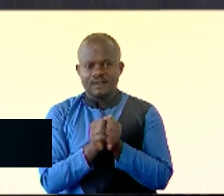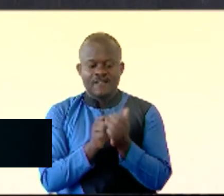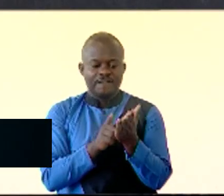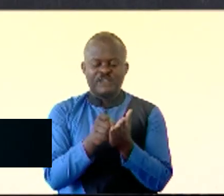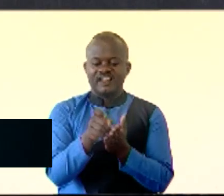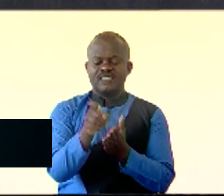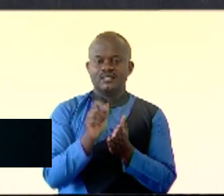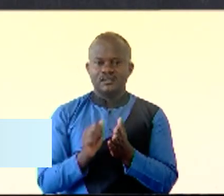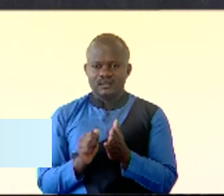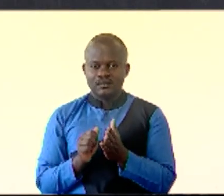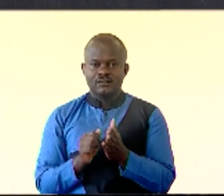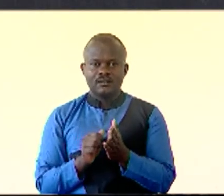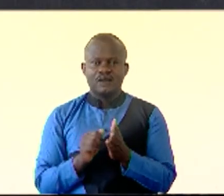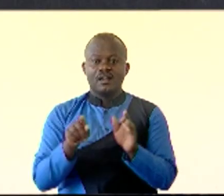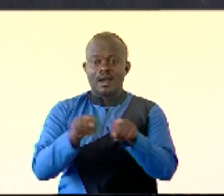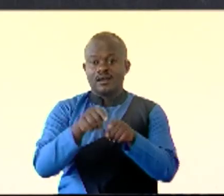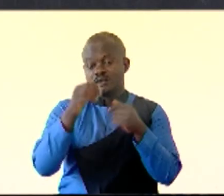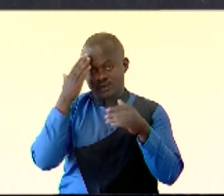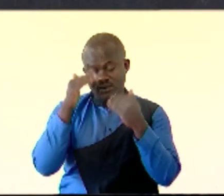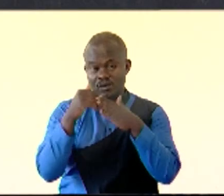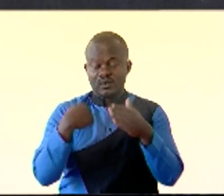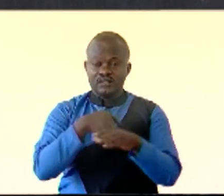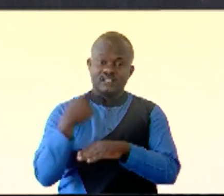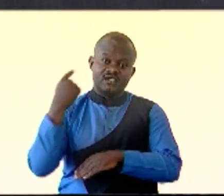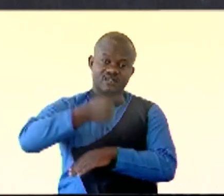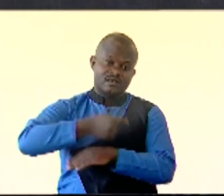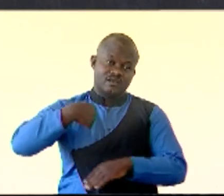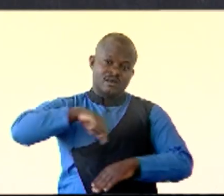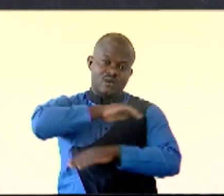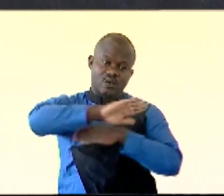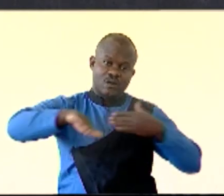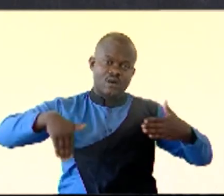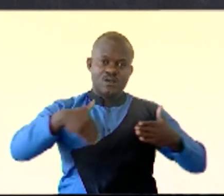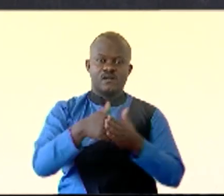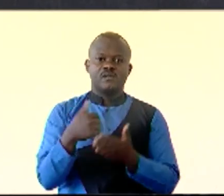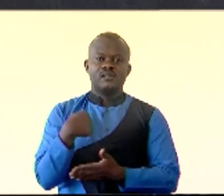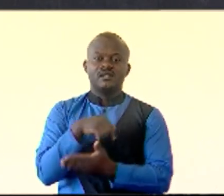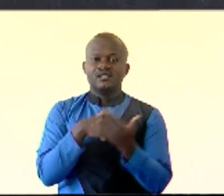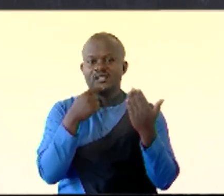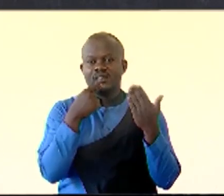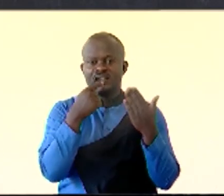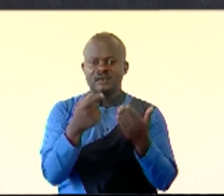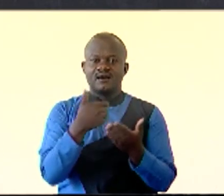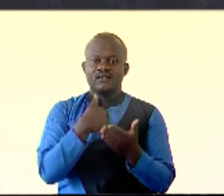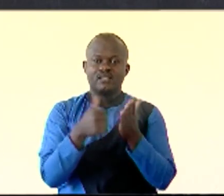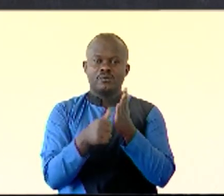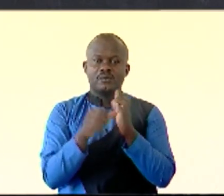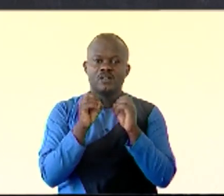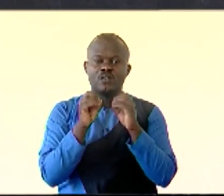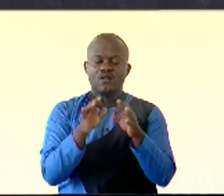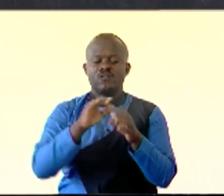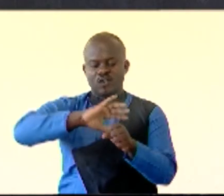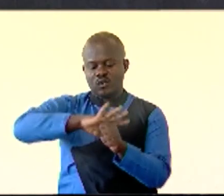viruses. As you know, these days, the whole world is having a problem of